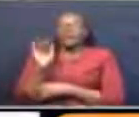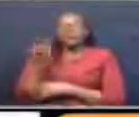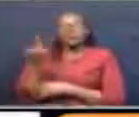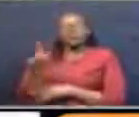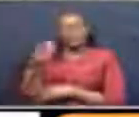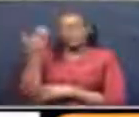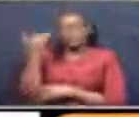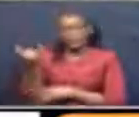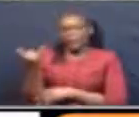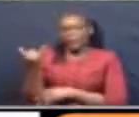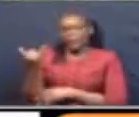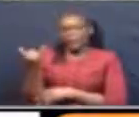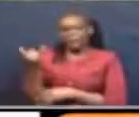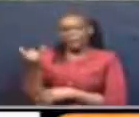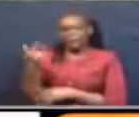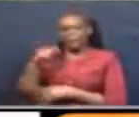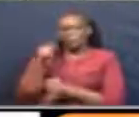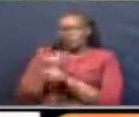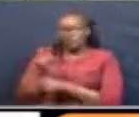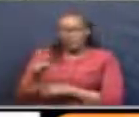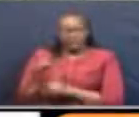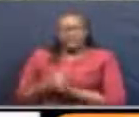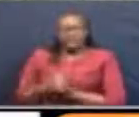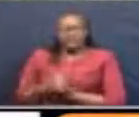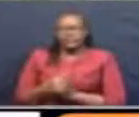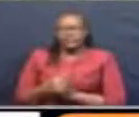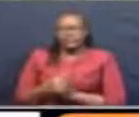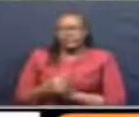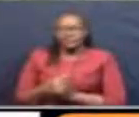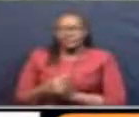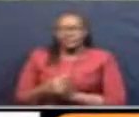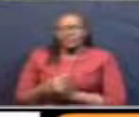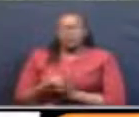must ask yourself, why are we doing this?